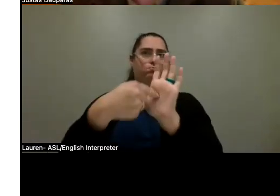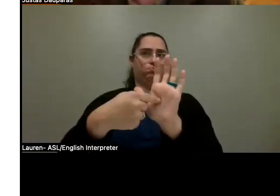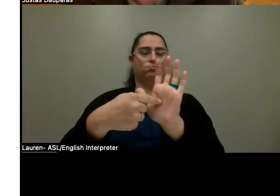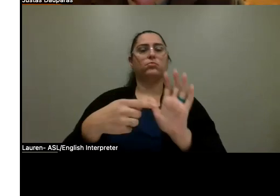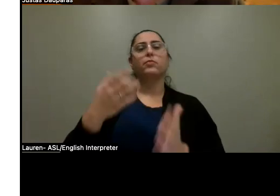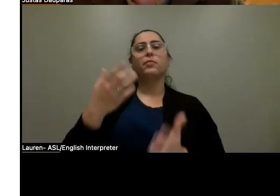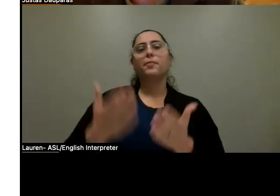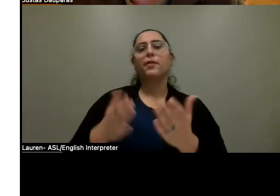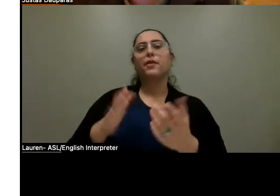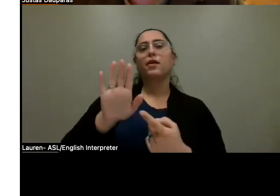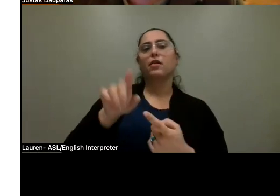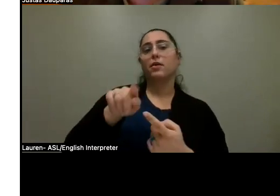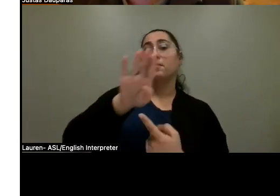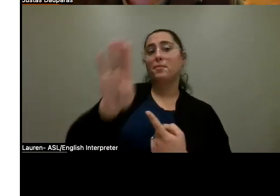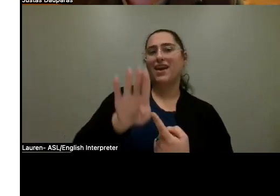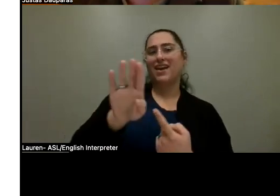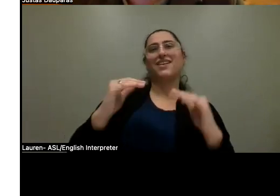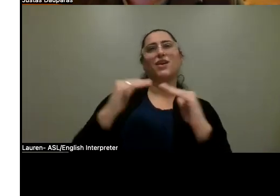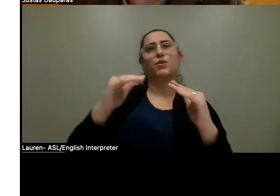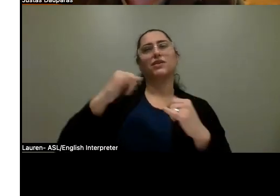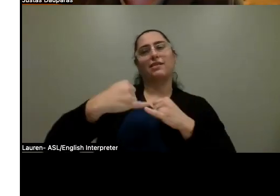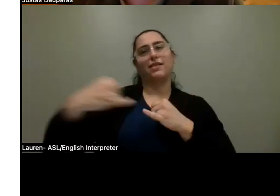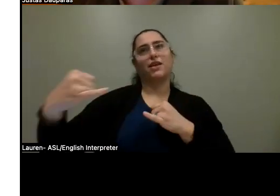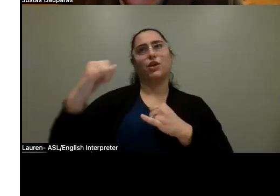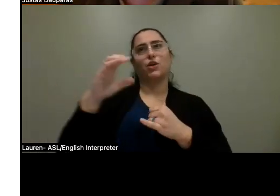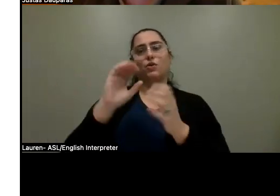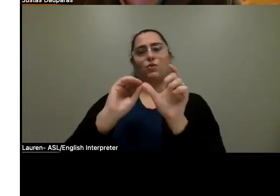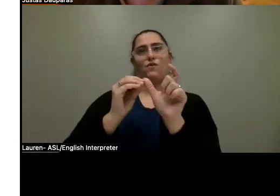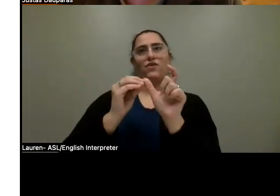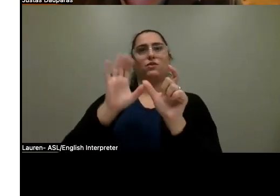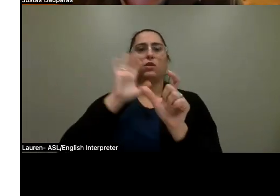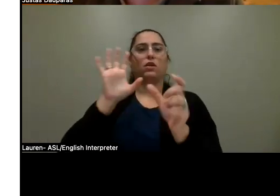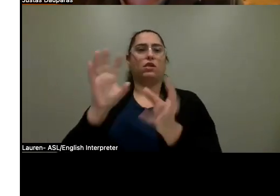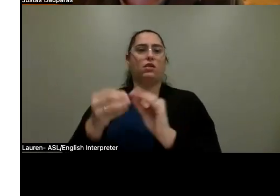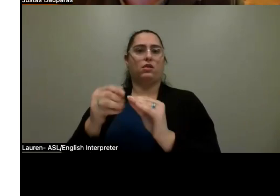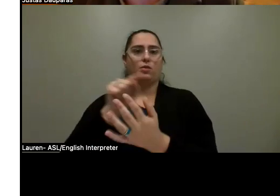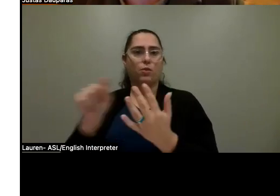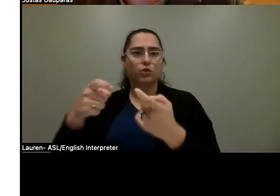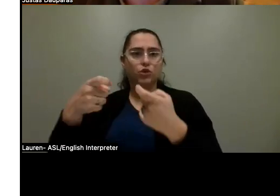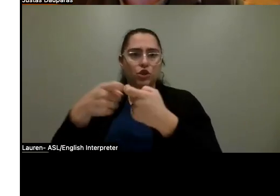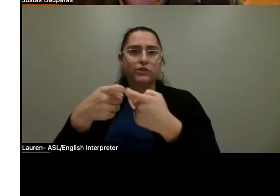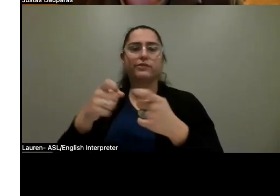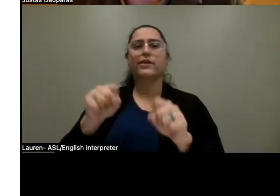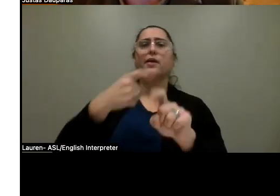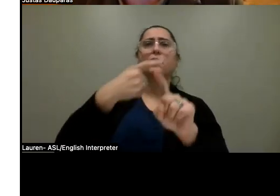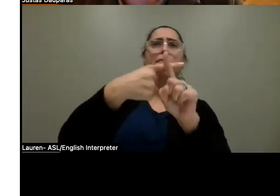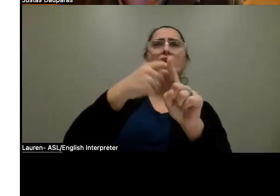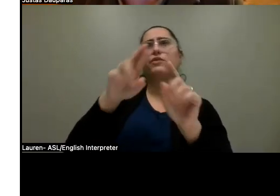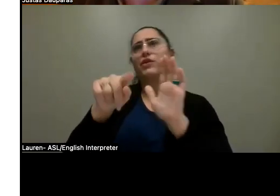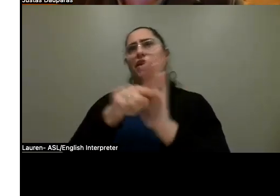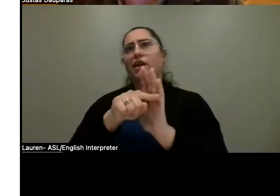linear coefficient that is mixing these logics. And they could be positive or negative for positive design or negative design, multi-state